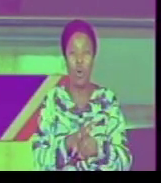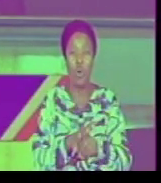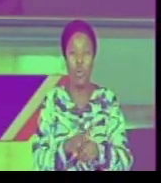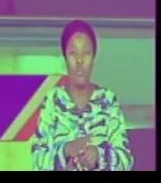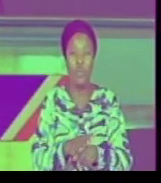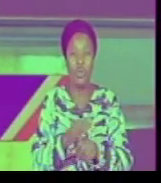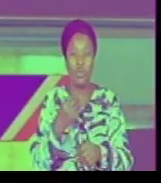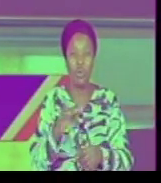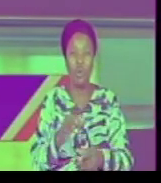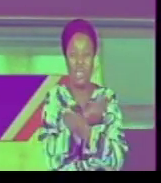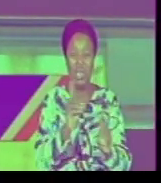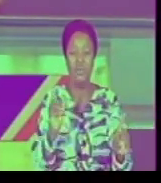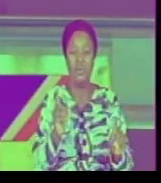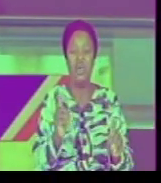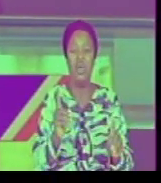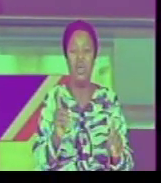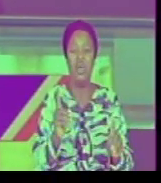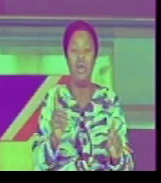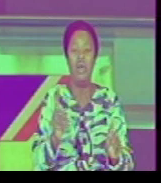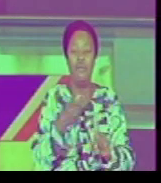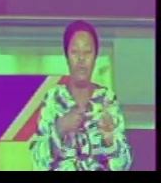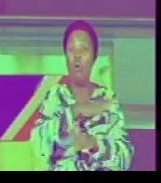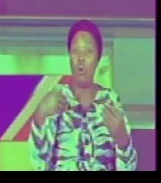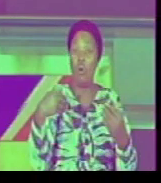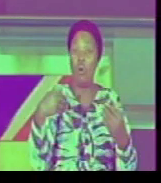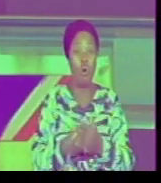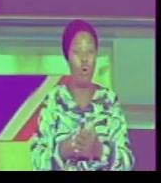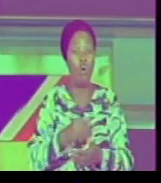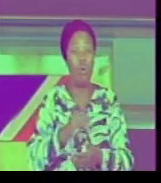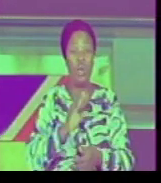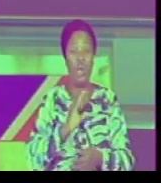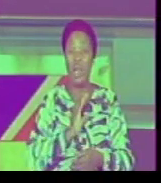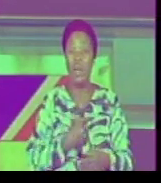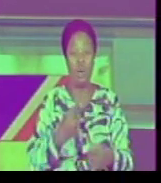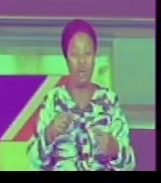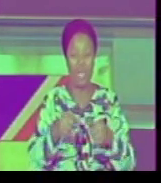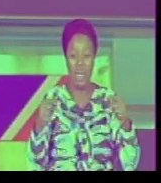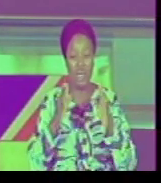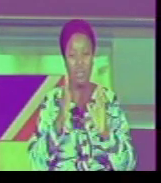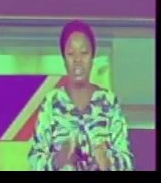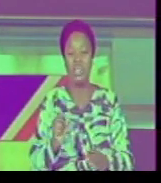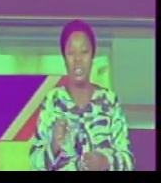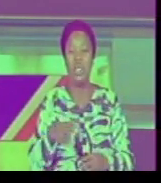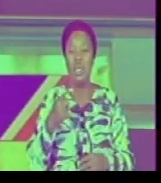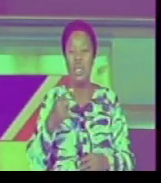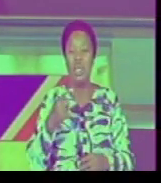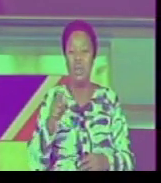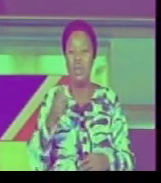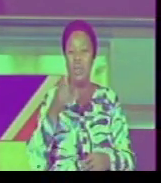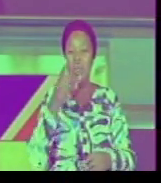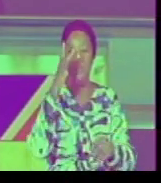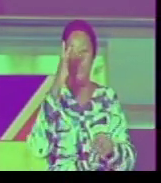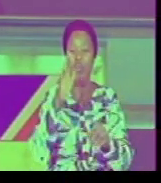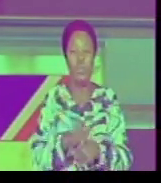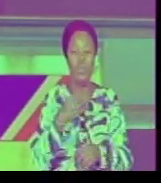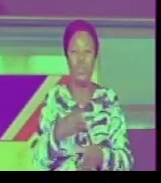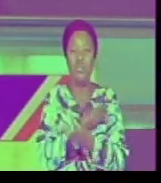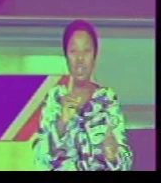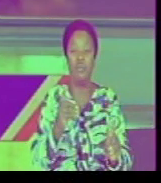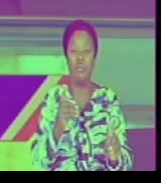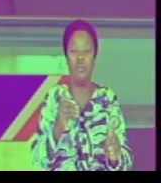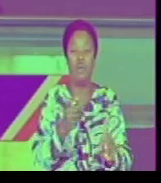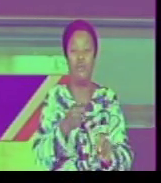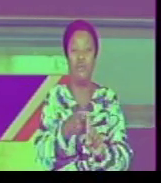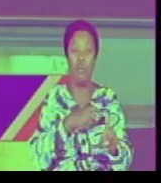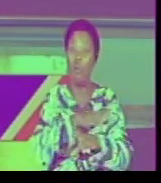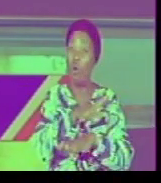all our foes, all our enemies. The promise of deliverance from all